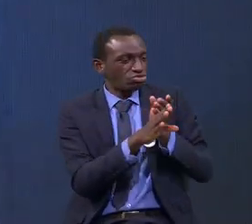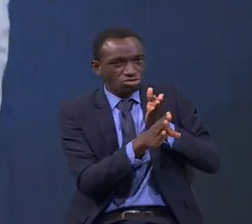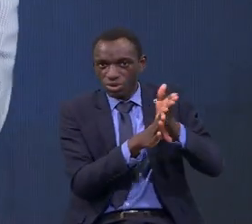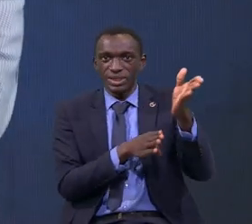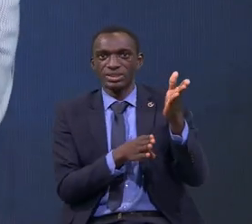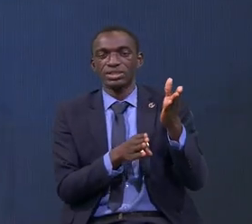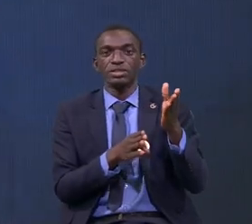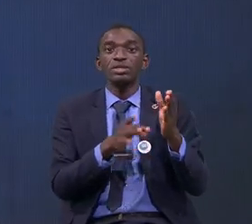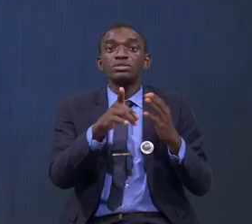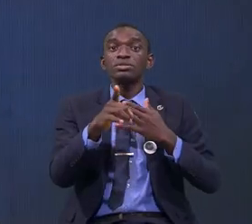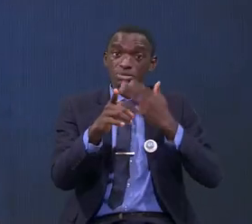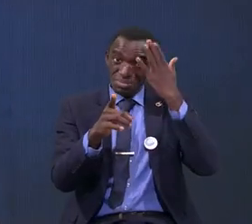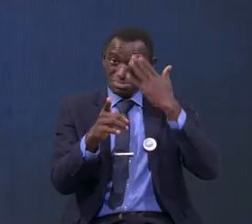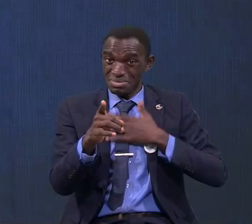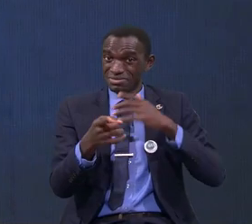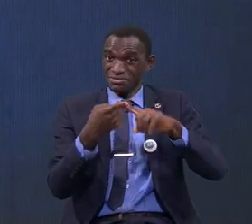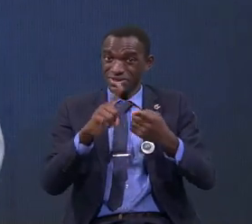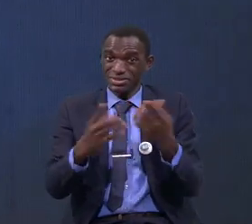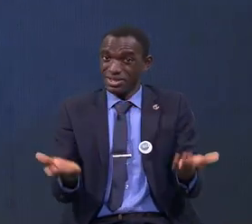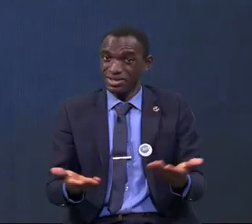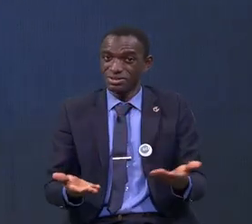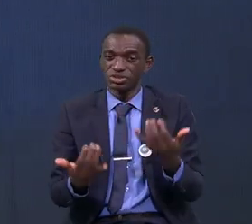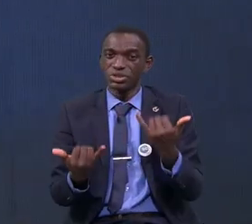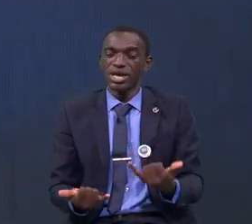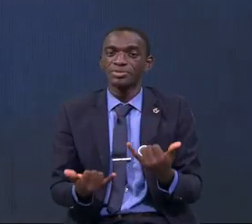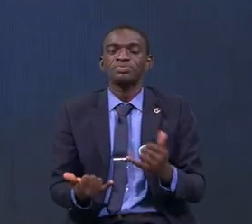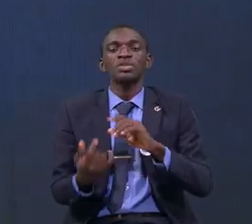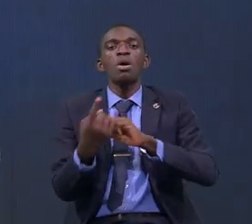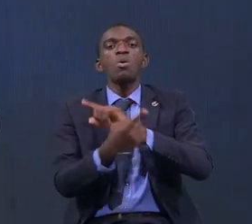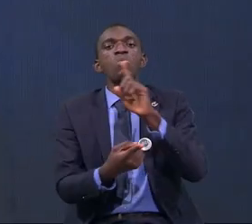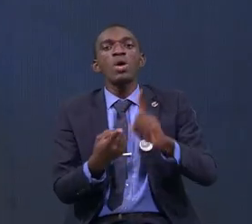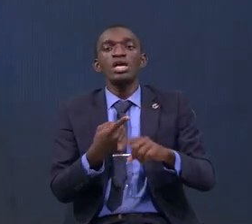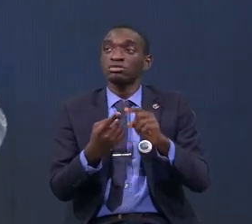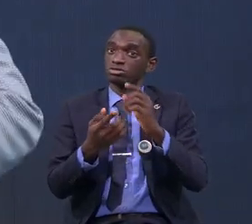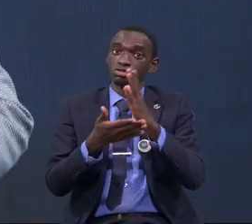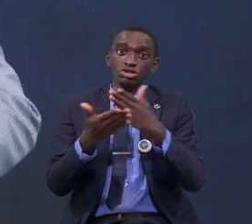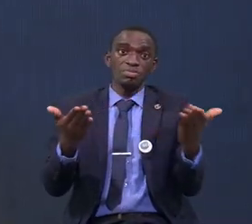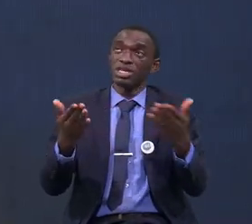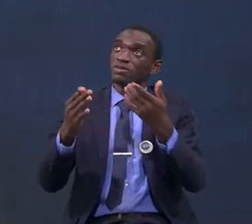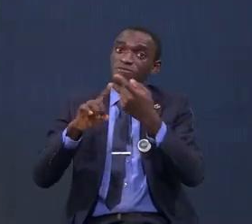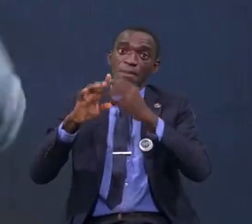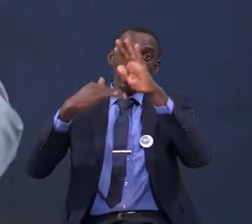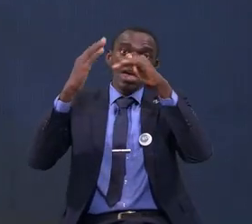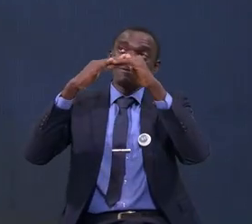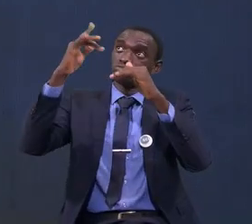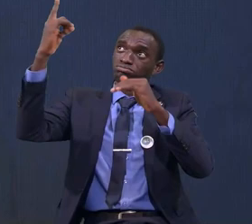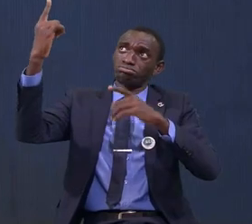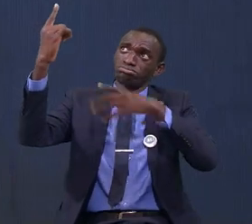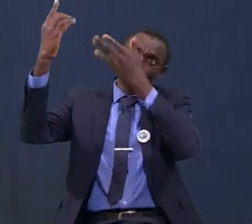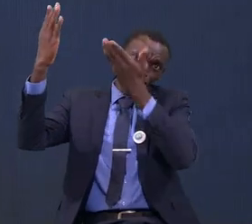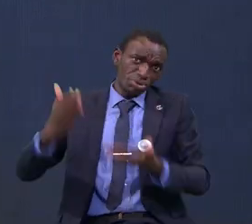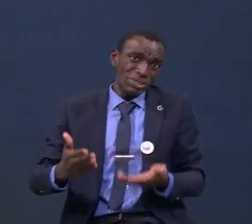know, my friends here tonight, when something from heaven comes upon you, there will be transformation.